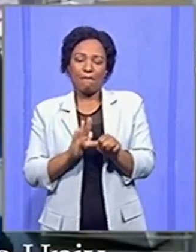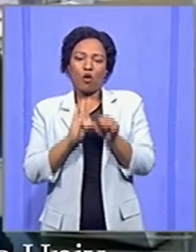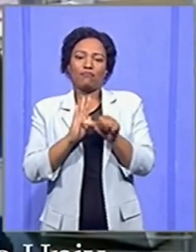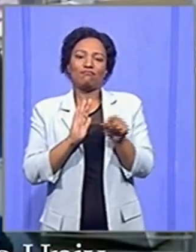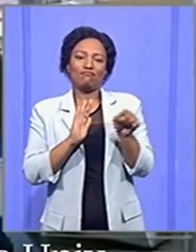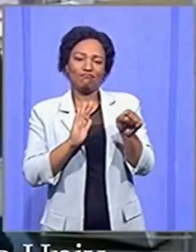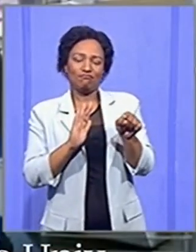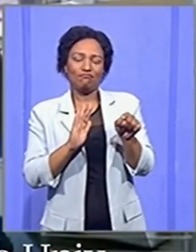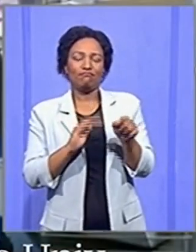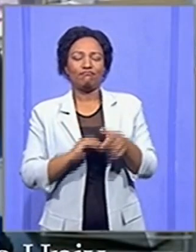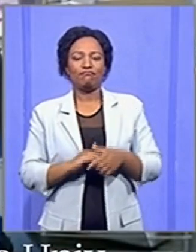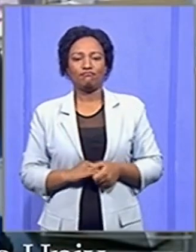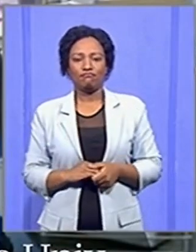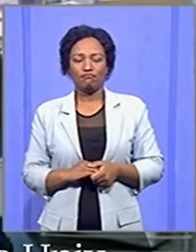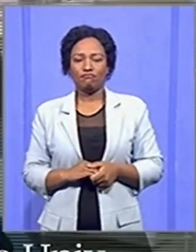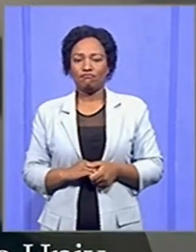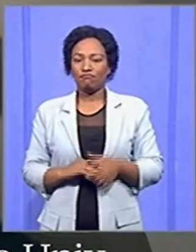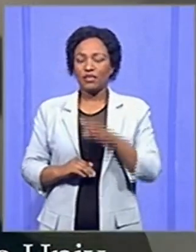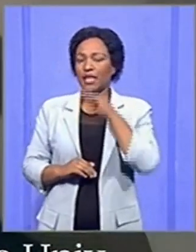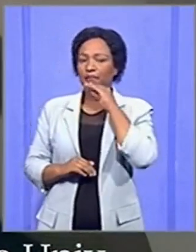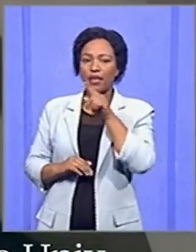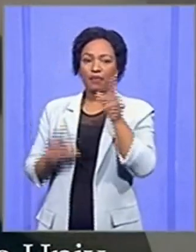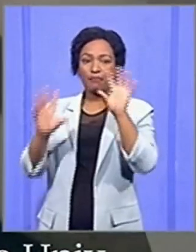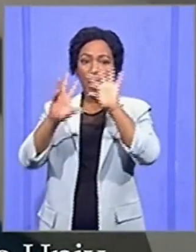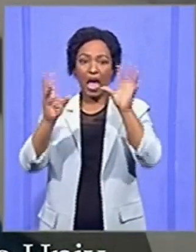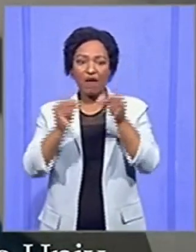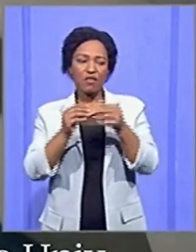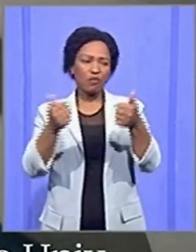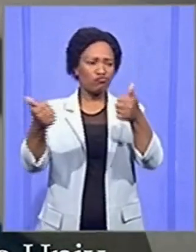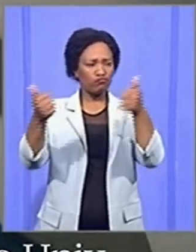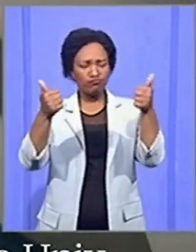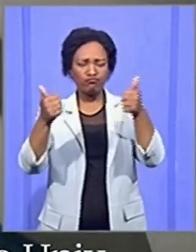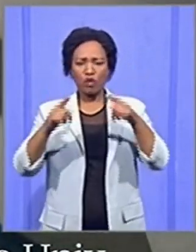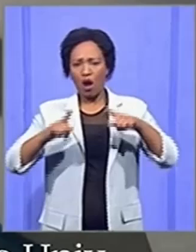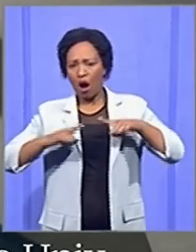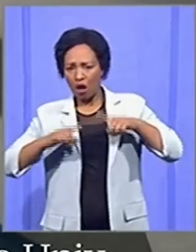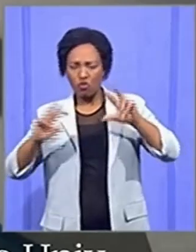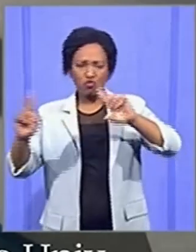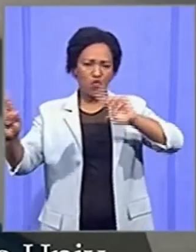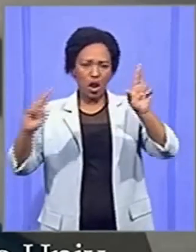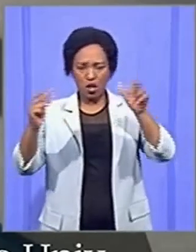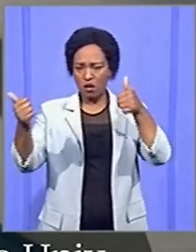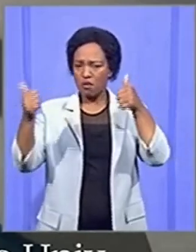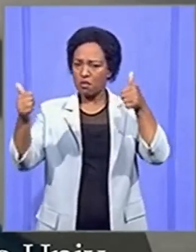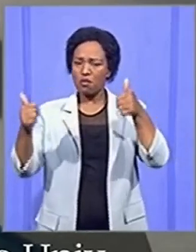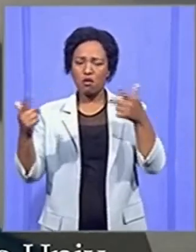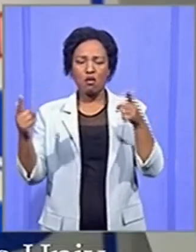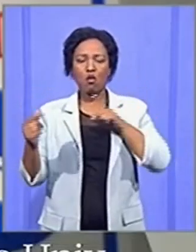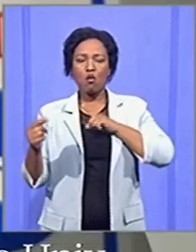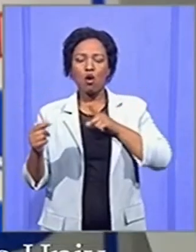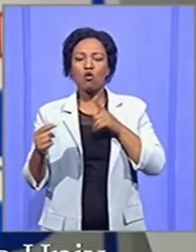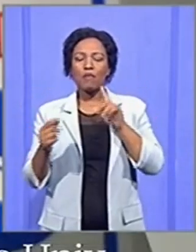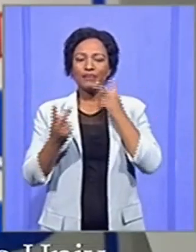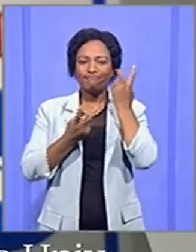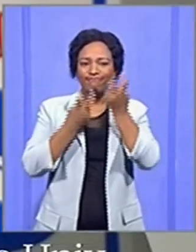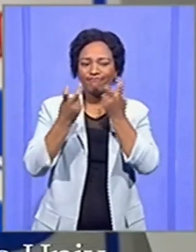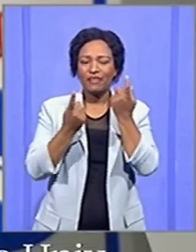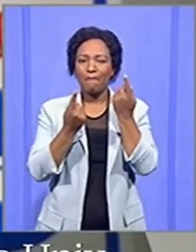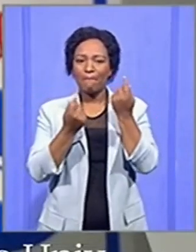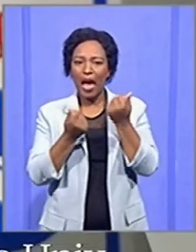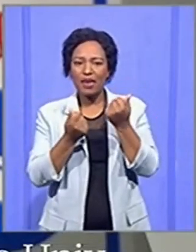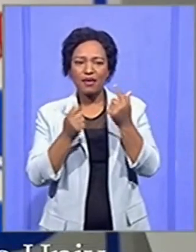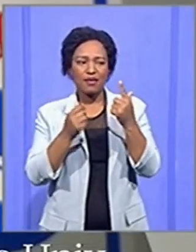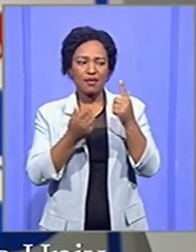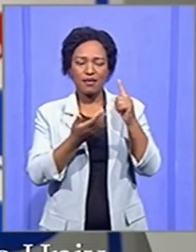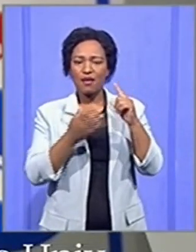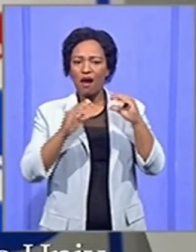teng ya ha o le lo ntho e nngwe se hlophisitswe hobane tlamehile o fumana hore na tjhelete e tswa kae e tlo sebetsa